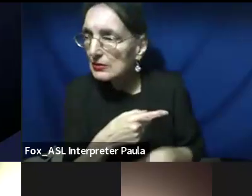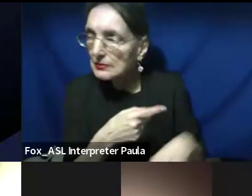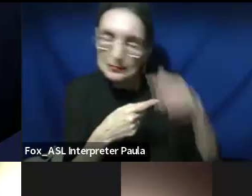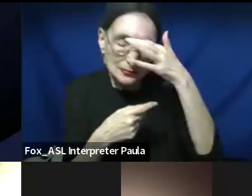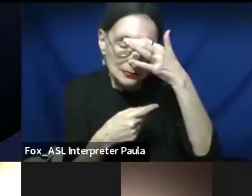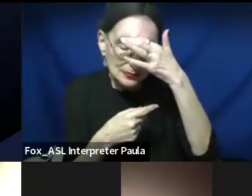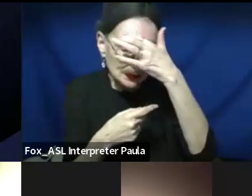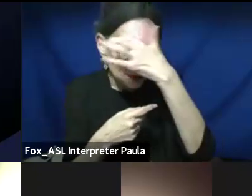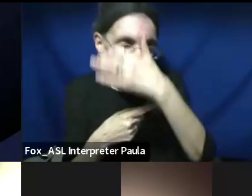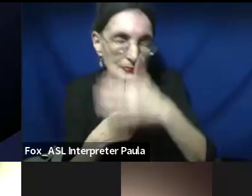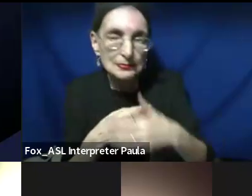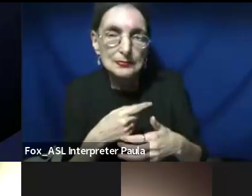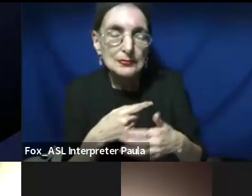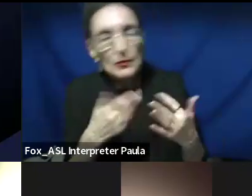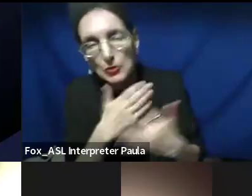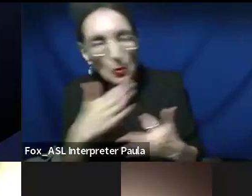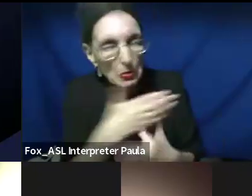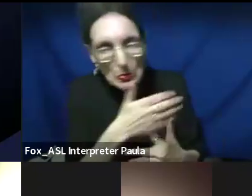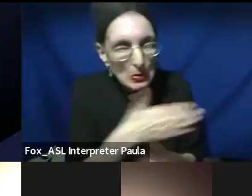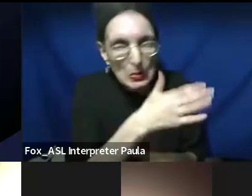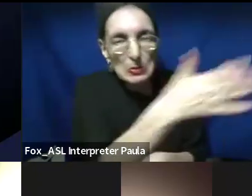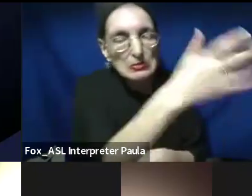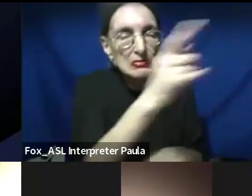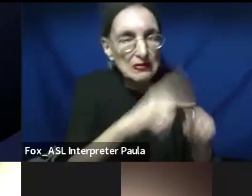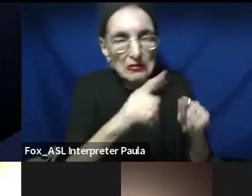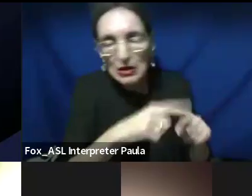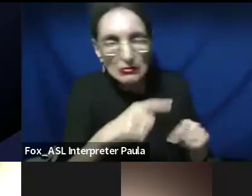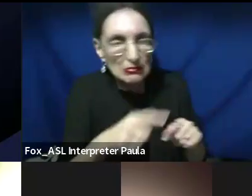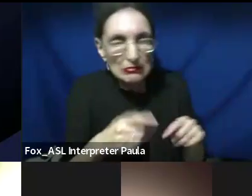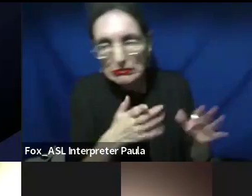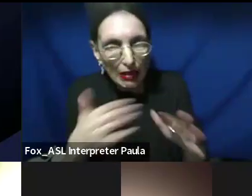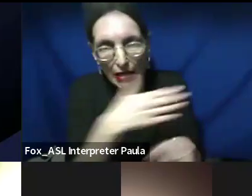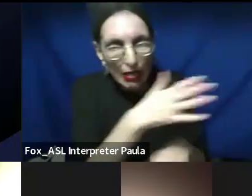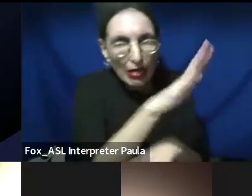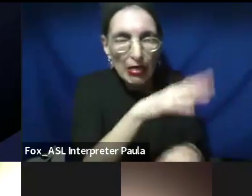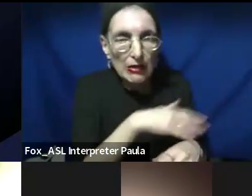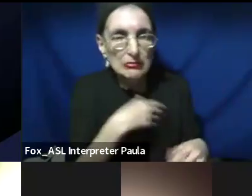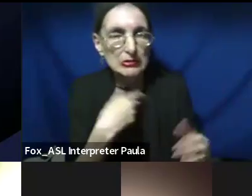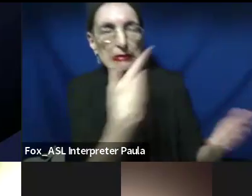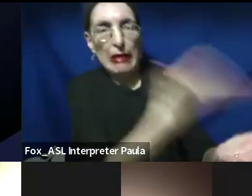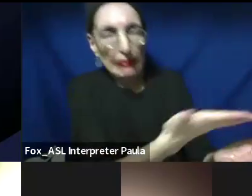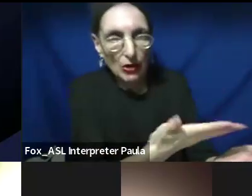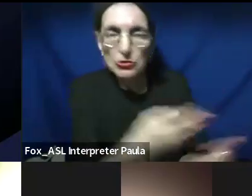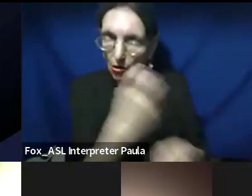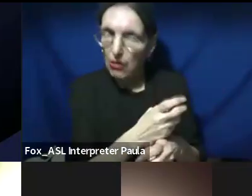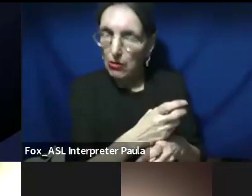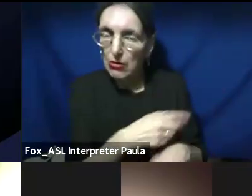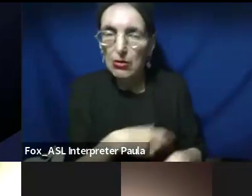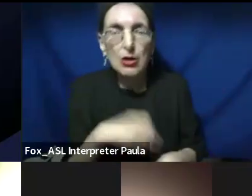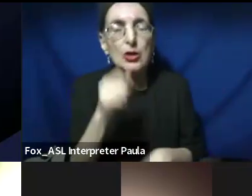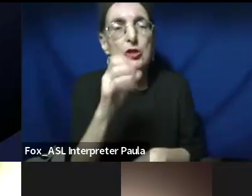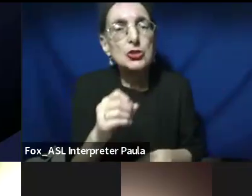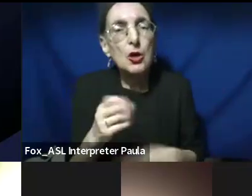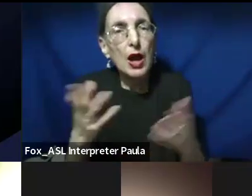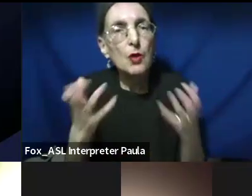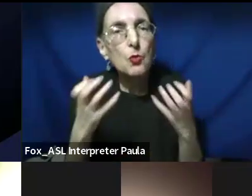have to go through a lot of ruts and obstacles and to get to it. So I wanted